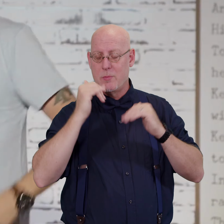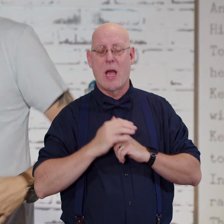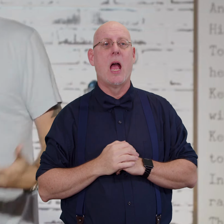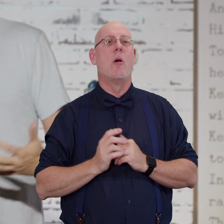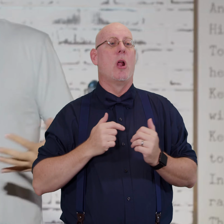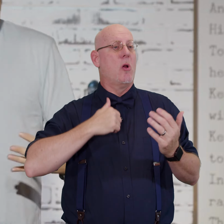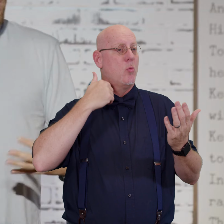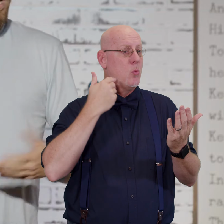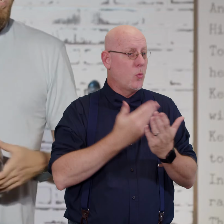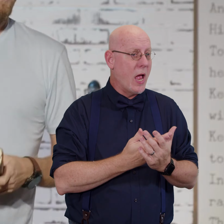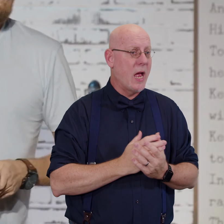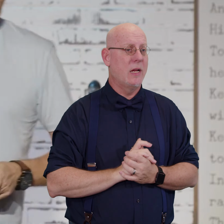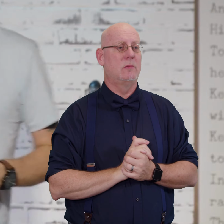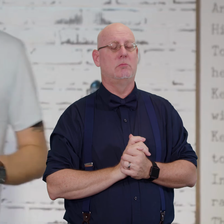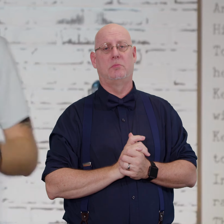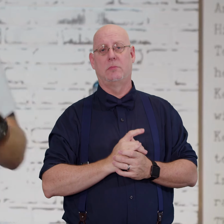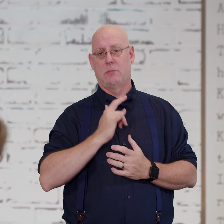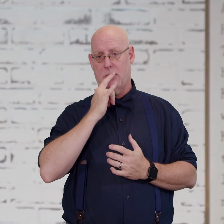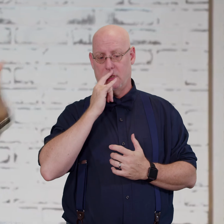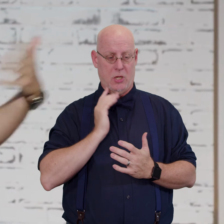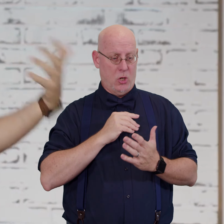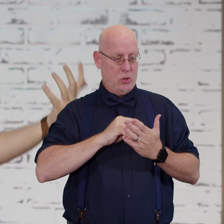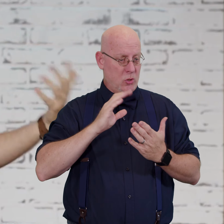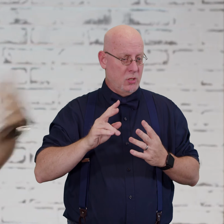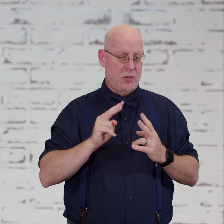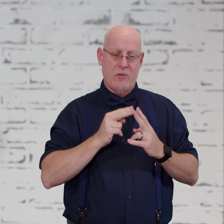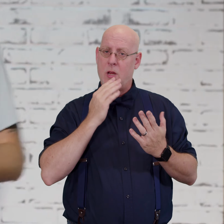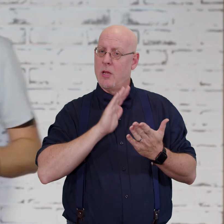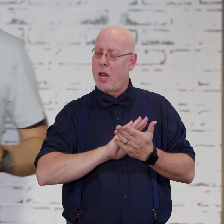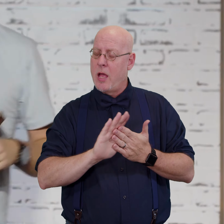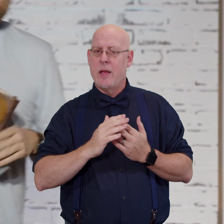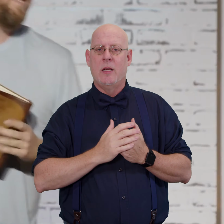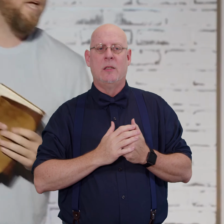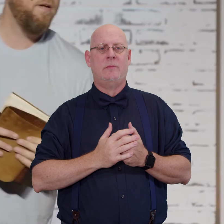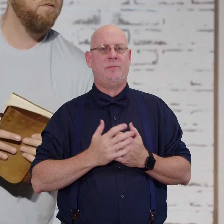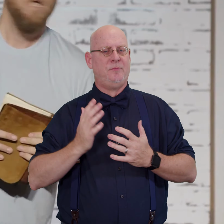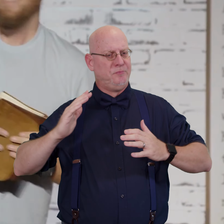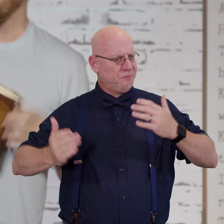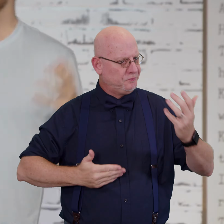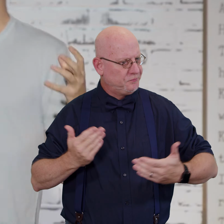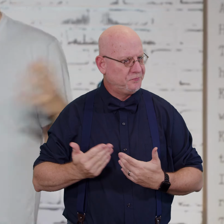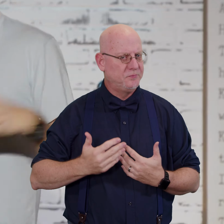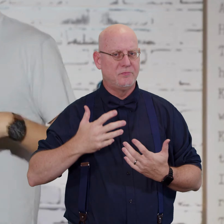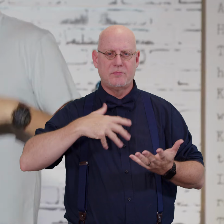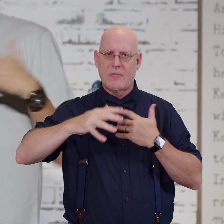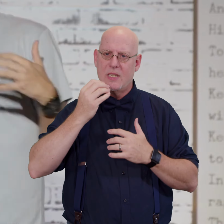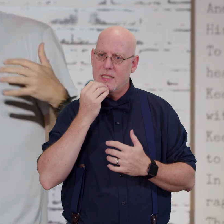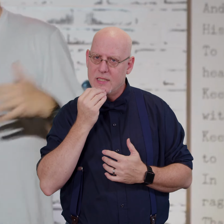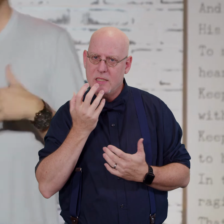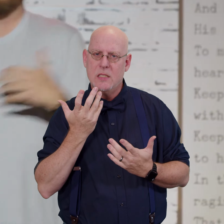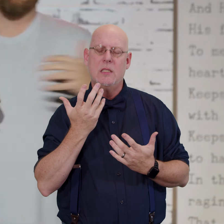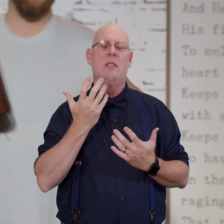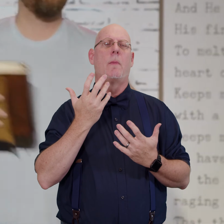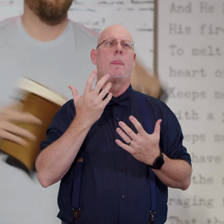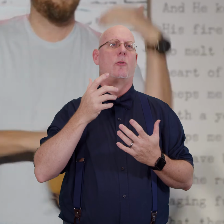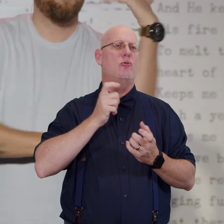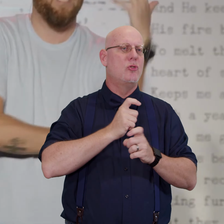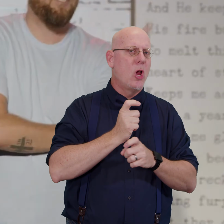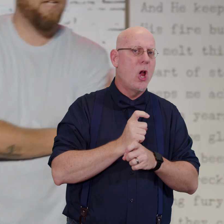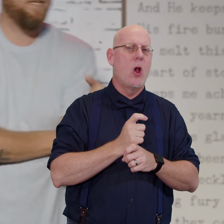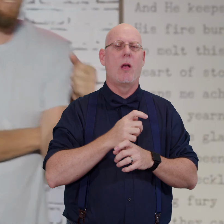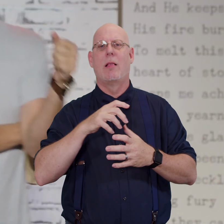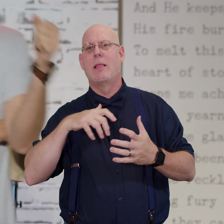but I arrived and the kids, our students, were very accommodating, welcomed me in, ate dinner with them. We had some jokes, some laughs. We